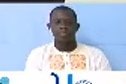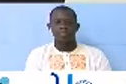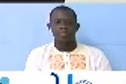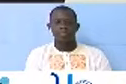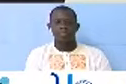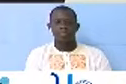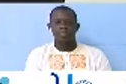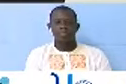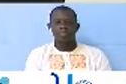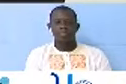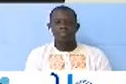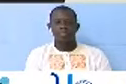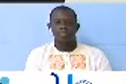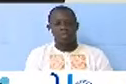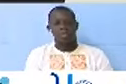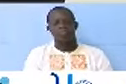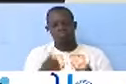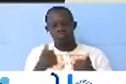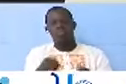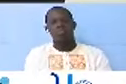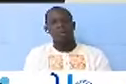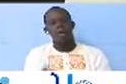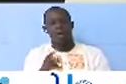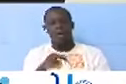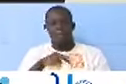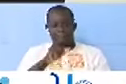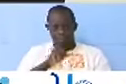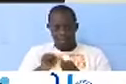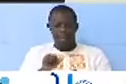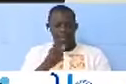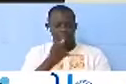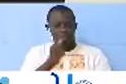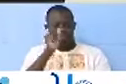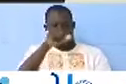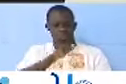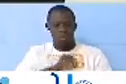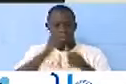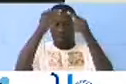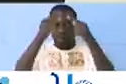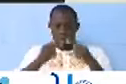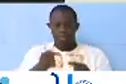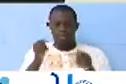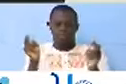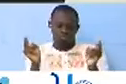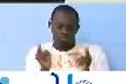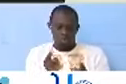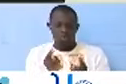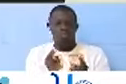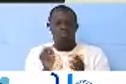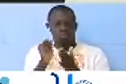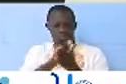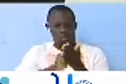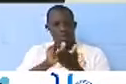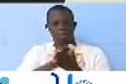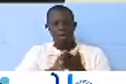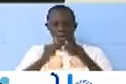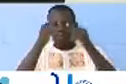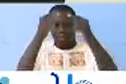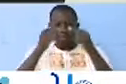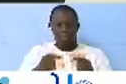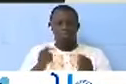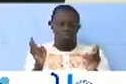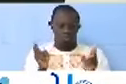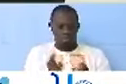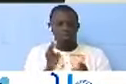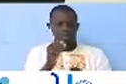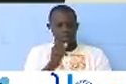Un ko kusata. That's good. Therefore, just keep your statements brief. Rohanin ka bi wodali lo kam be dal la ni ne la kuma ka woni si